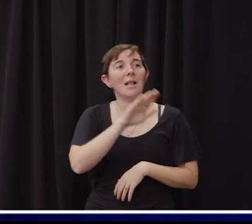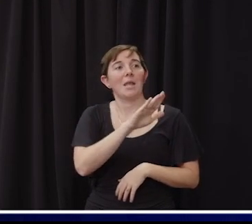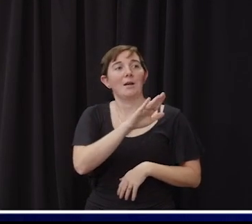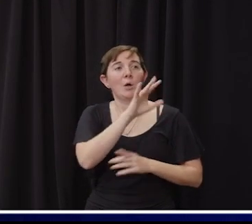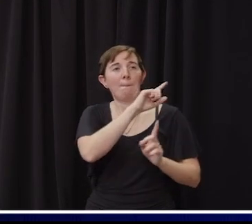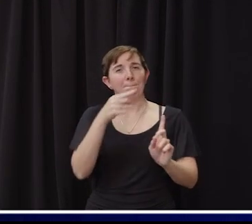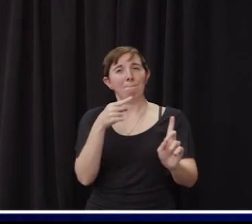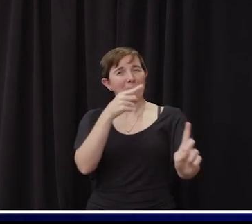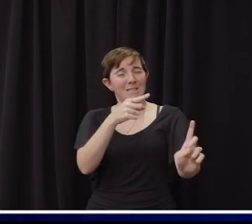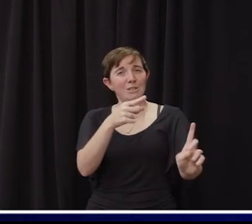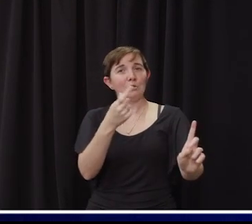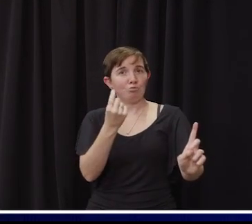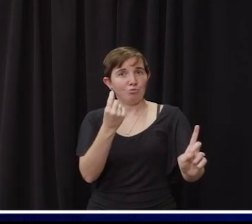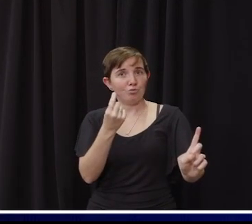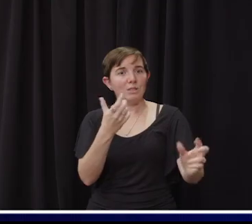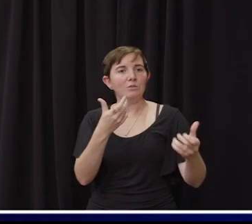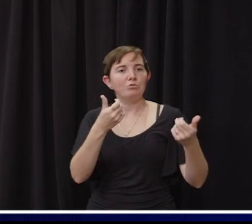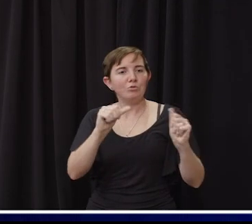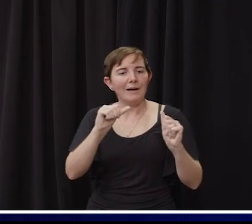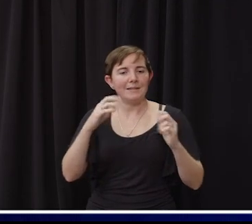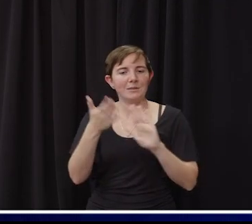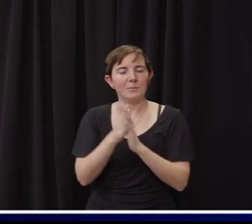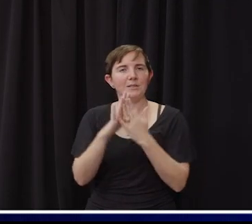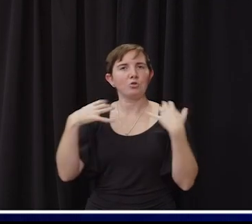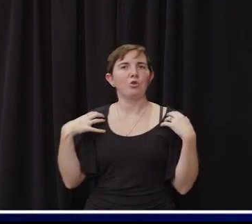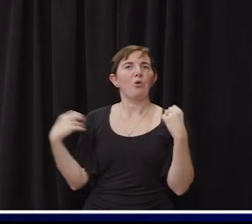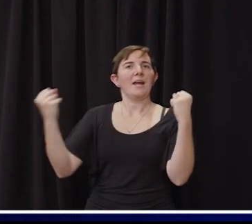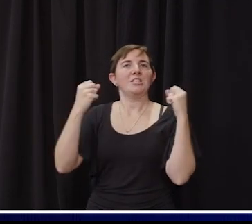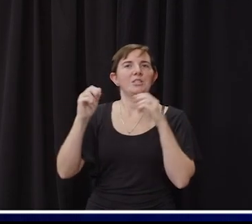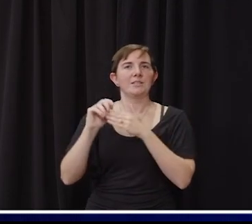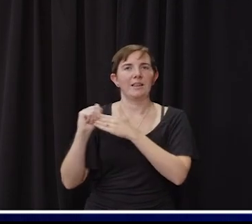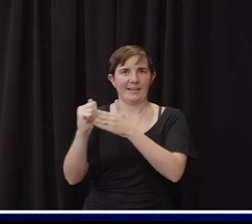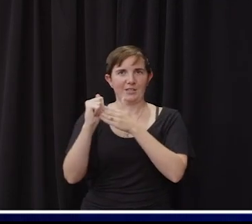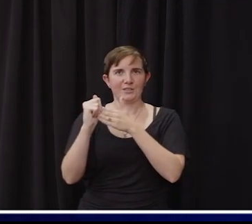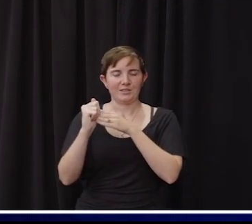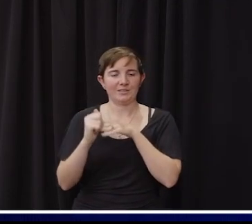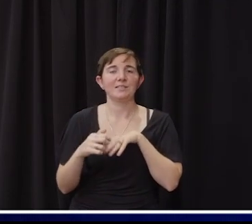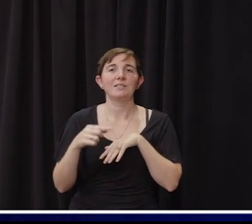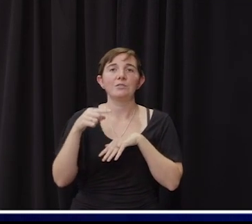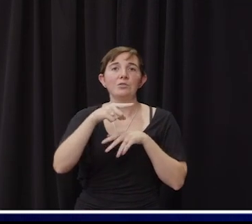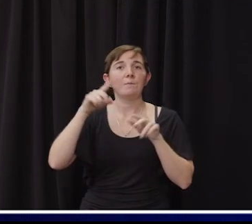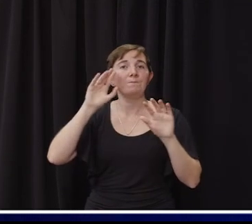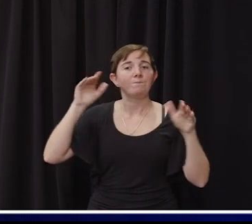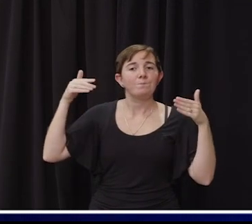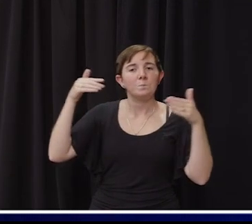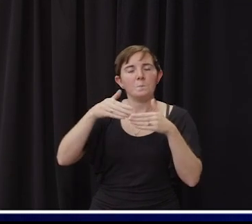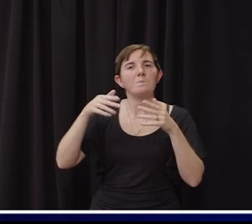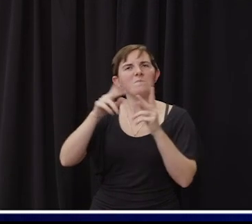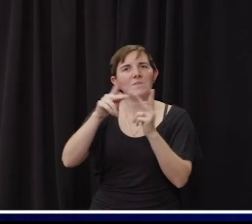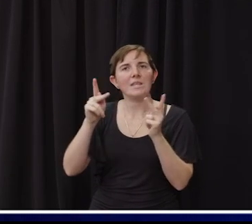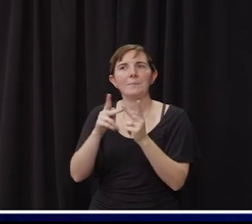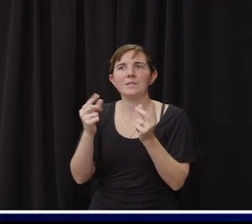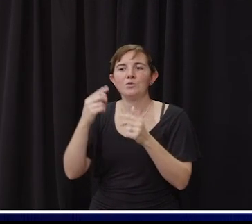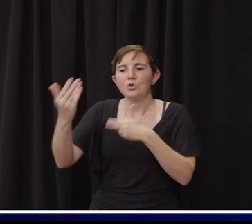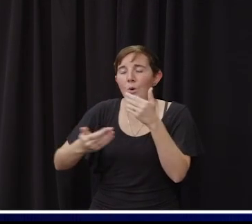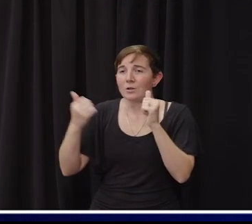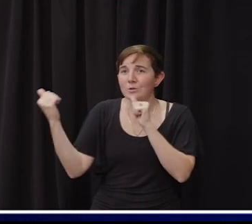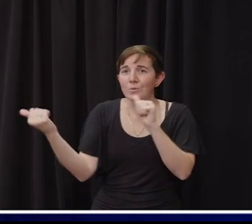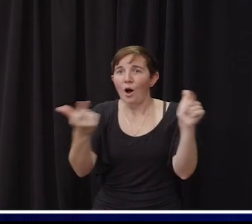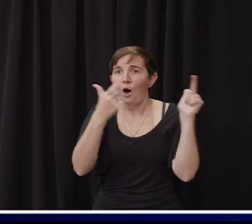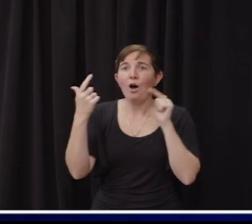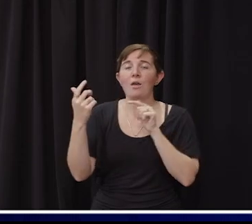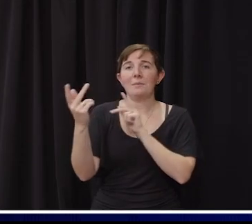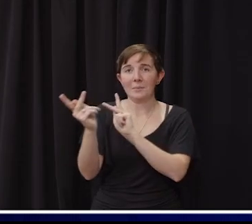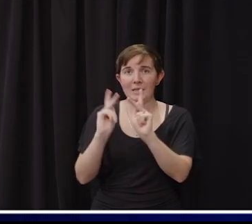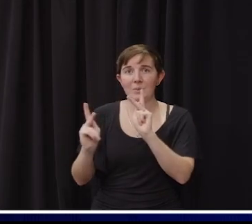mission points is to be courageous leaders. So it's always been a place that welcomes all people, and that's what